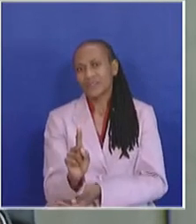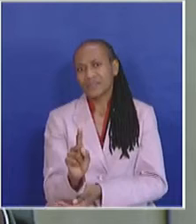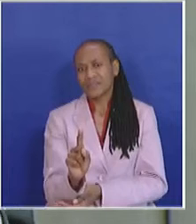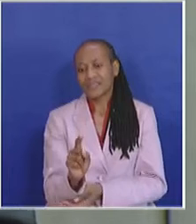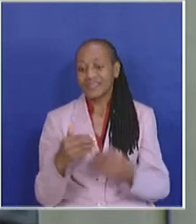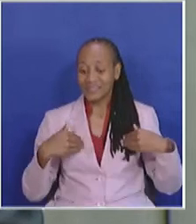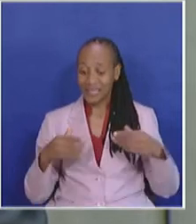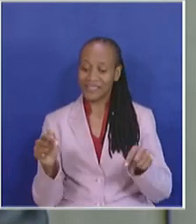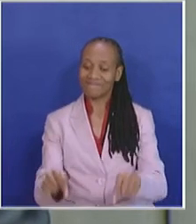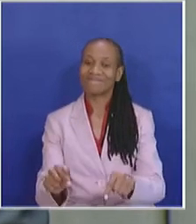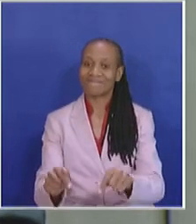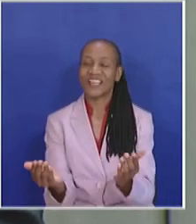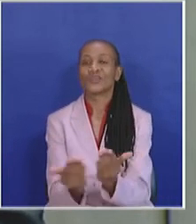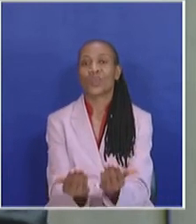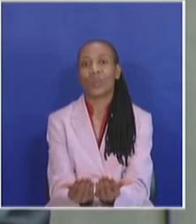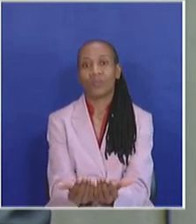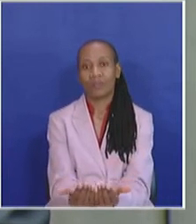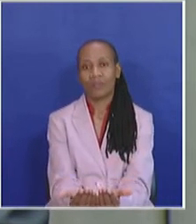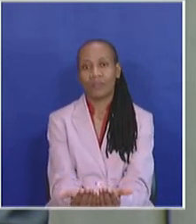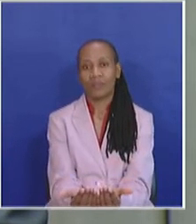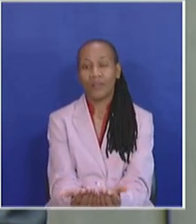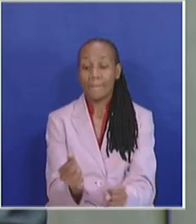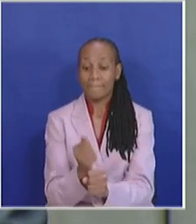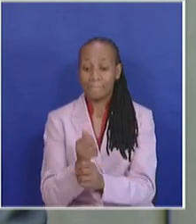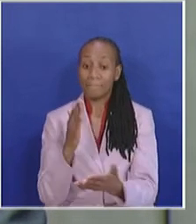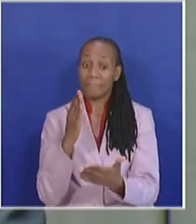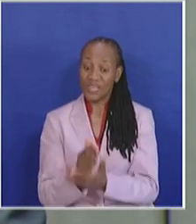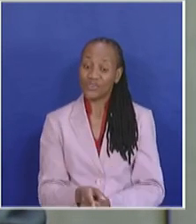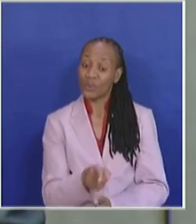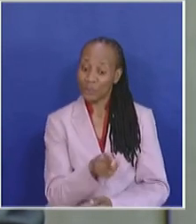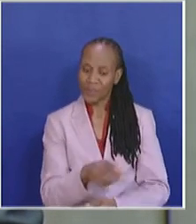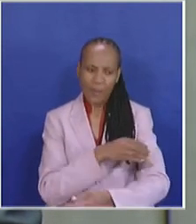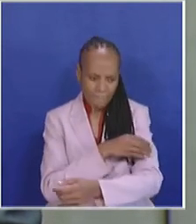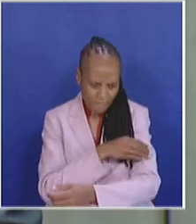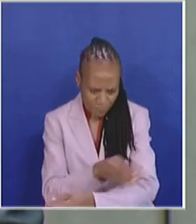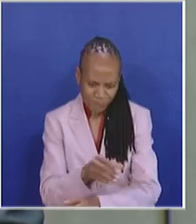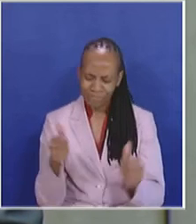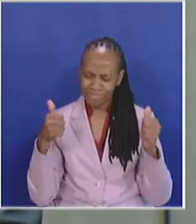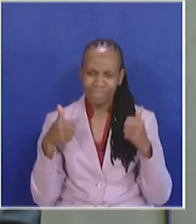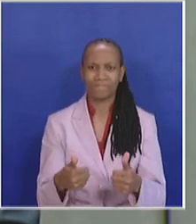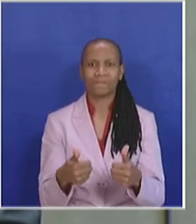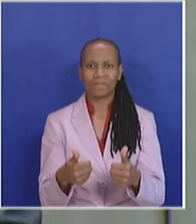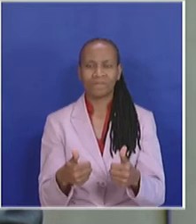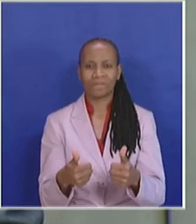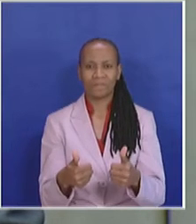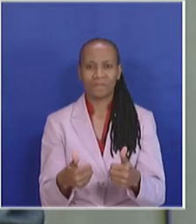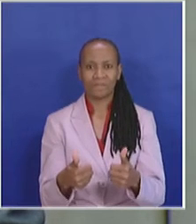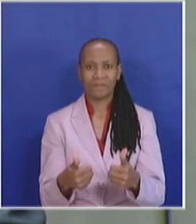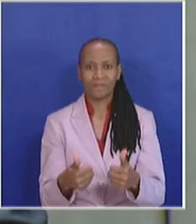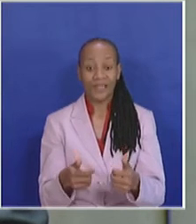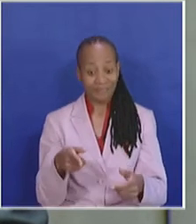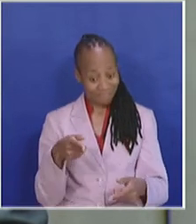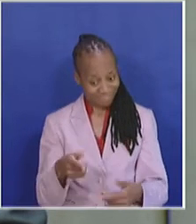school and ensure that young people are capacitated and that we are able to encourage